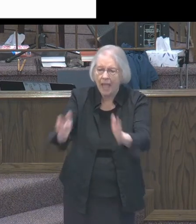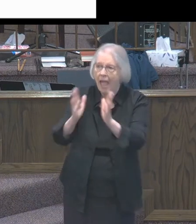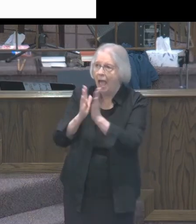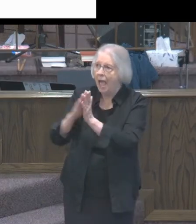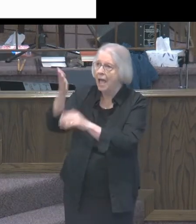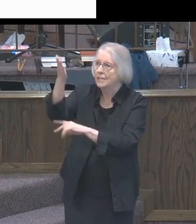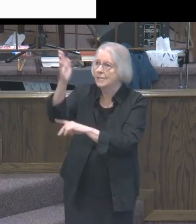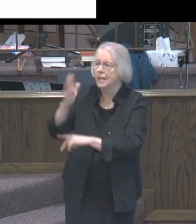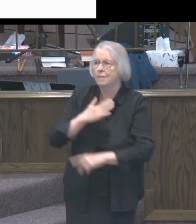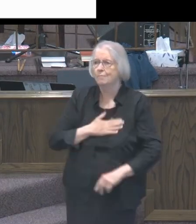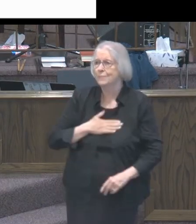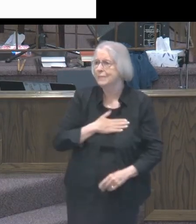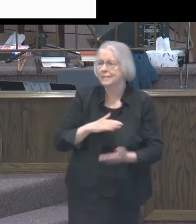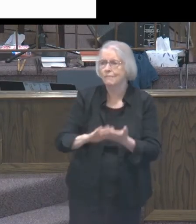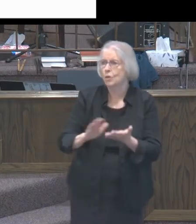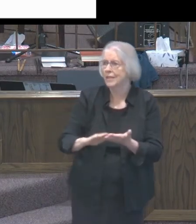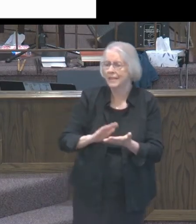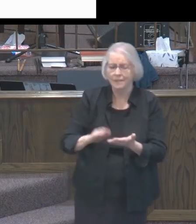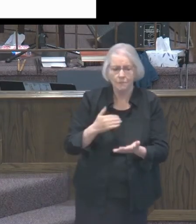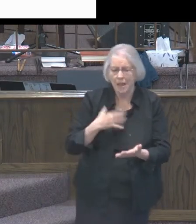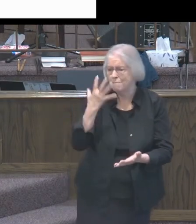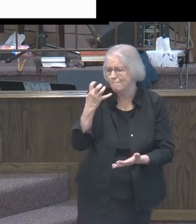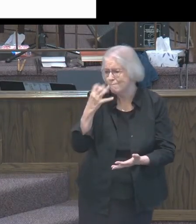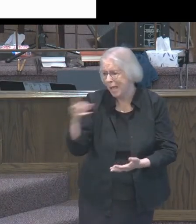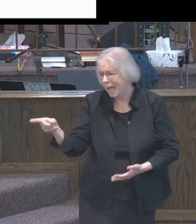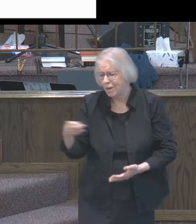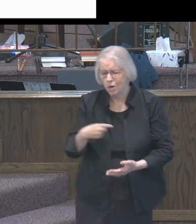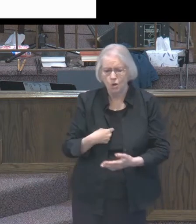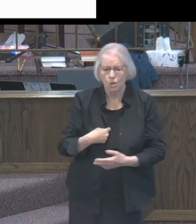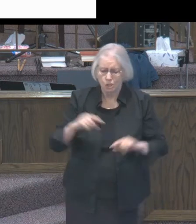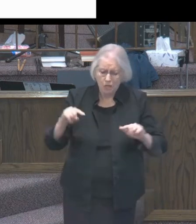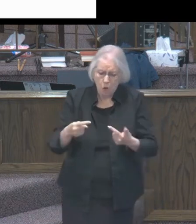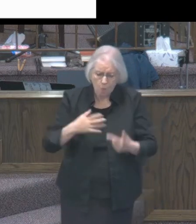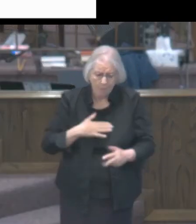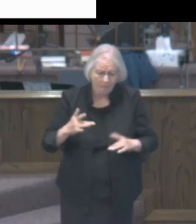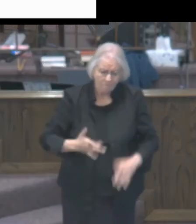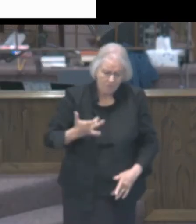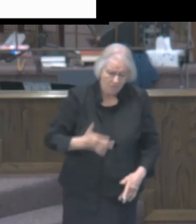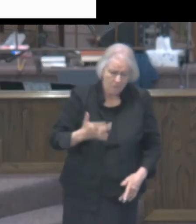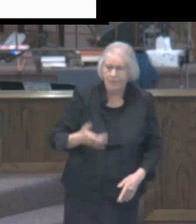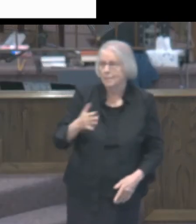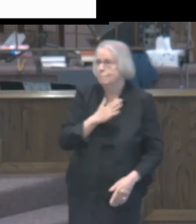1 Corinthians 15:10 says this, but by the grace of God,